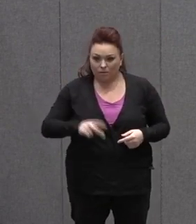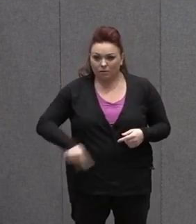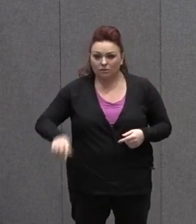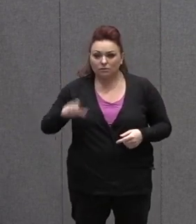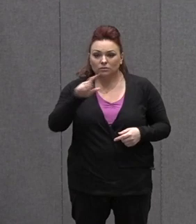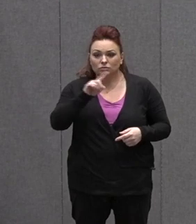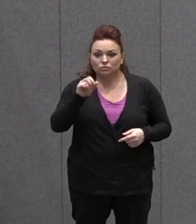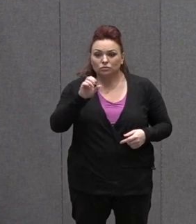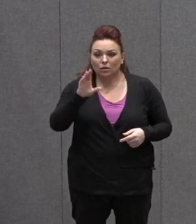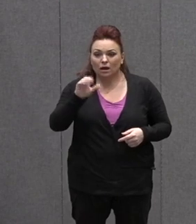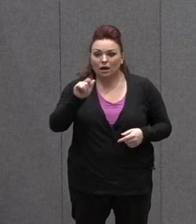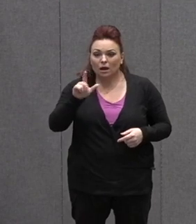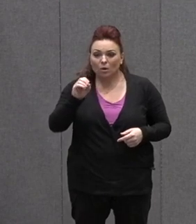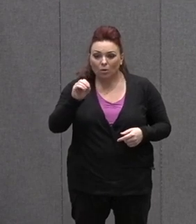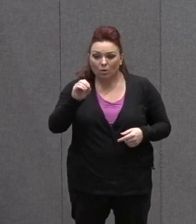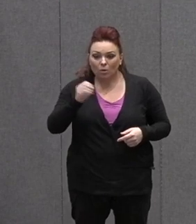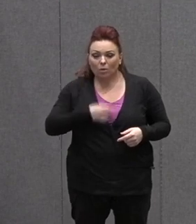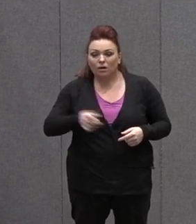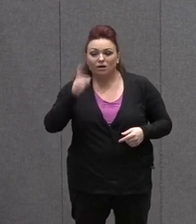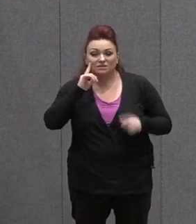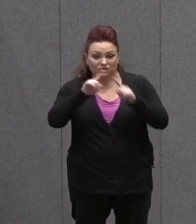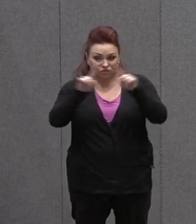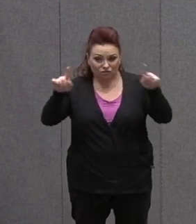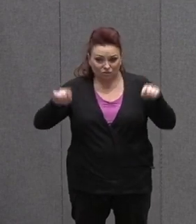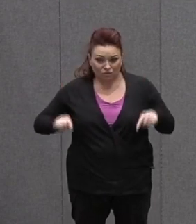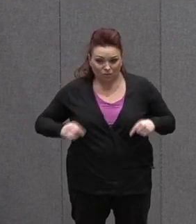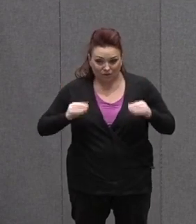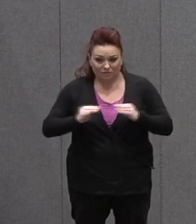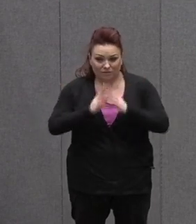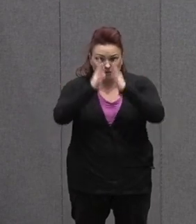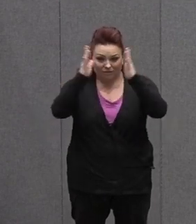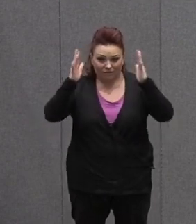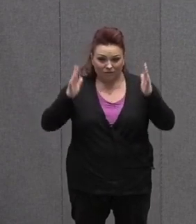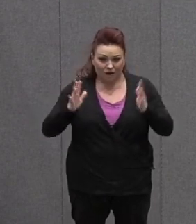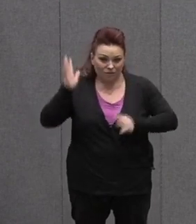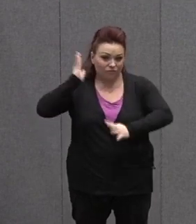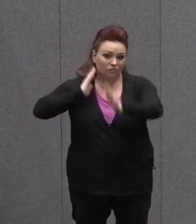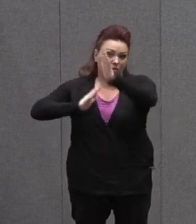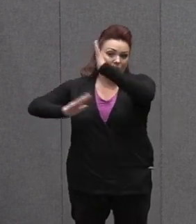Zocalo. Square is the fountain from long ago.